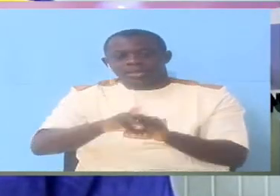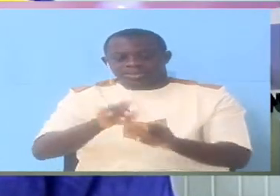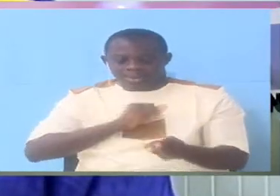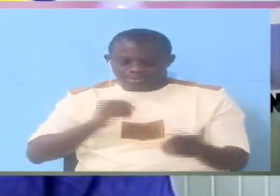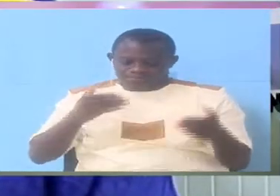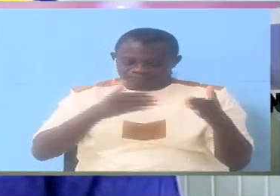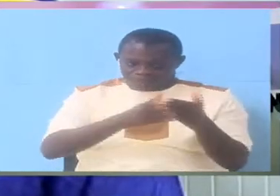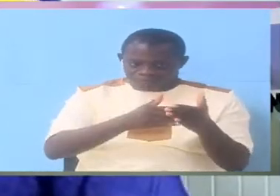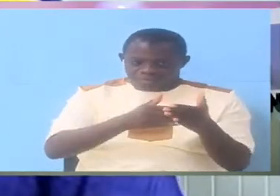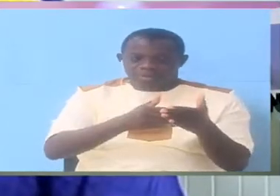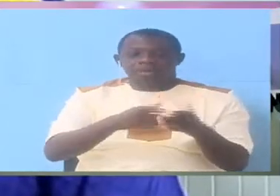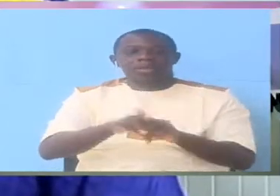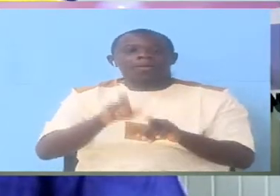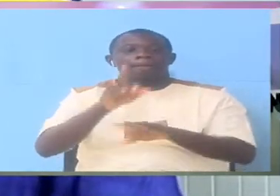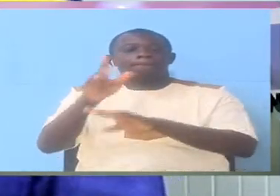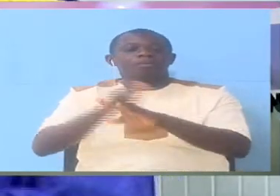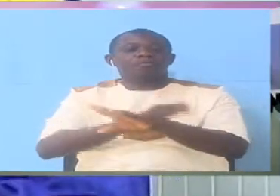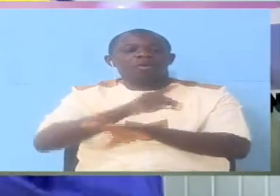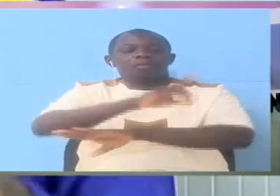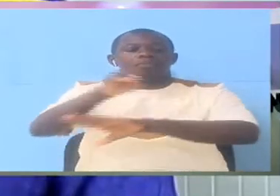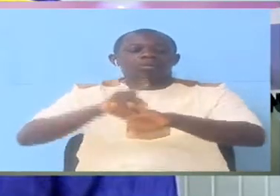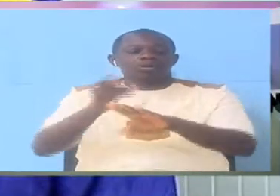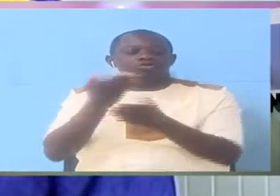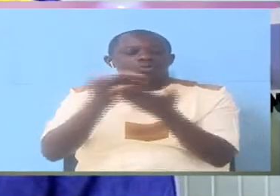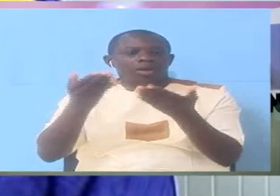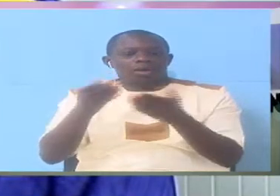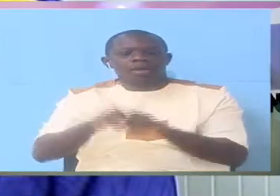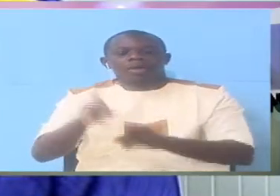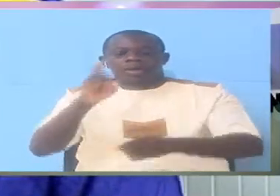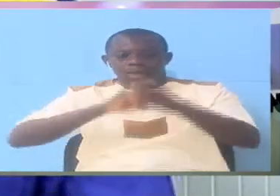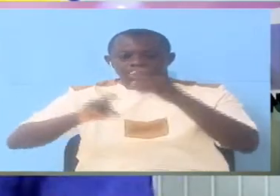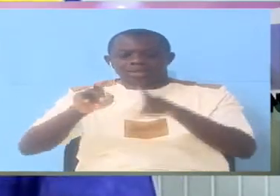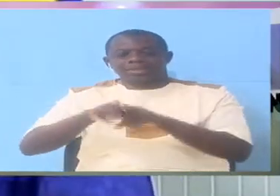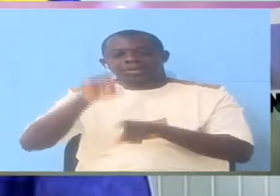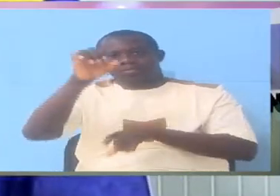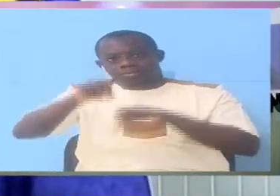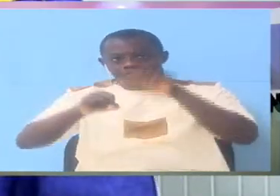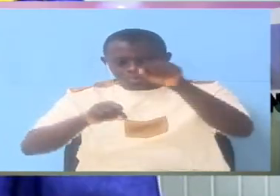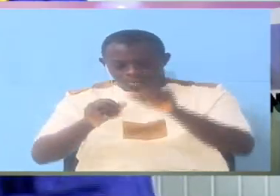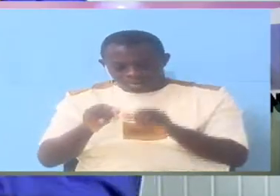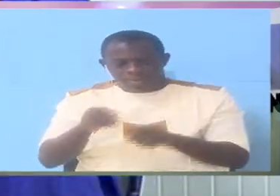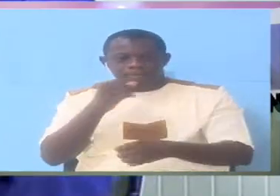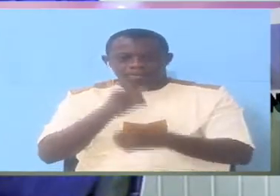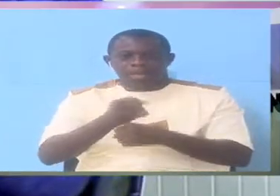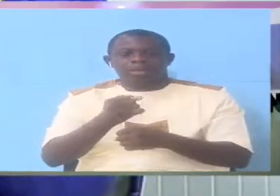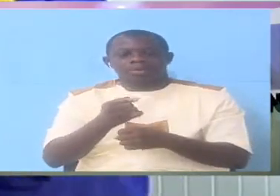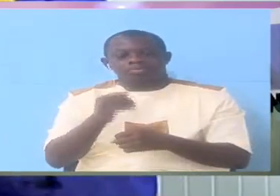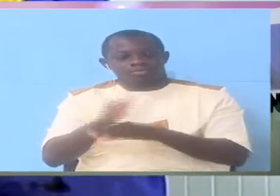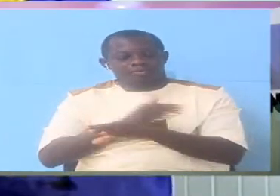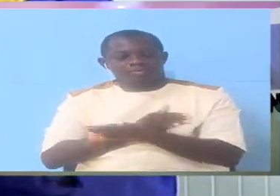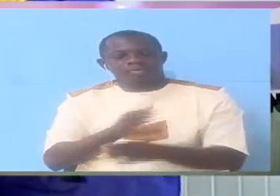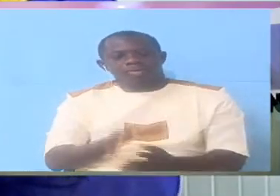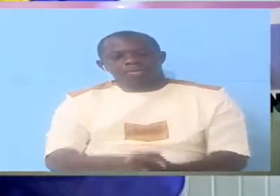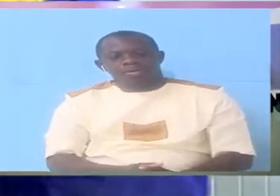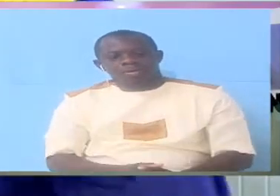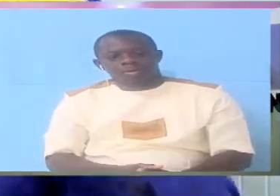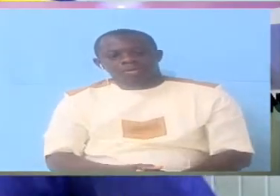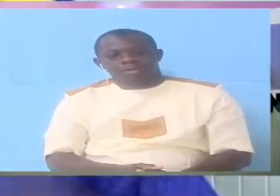And it moved where it was before. They laid the ladder again.